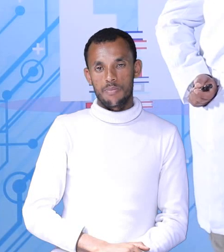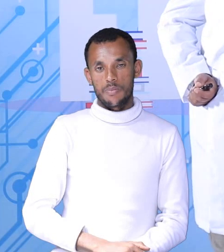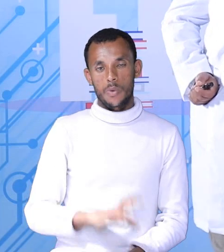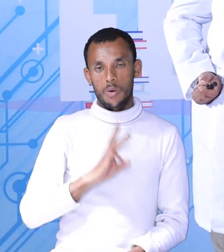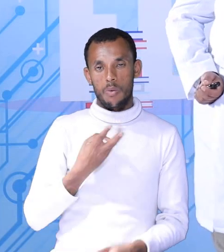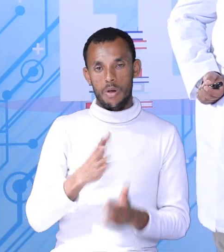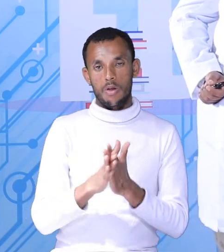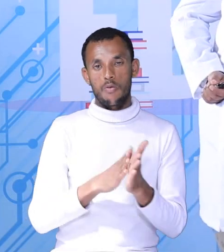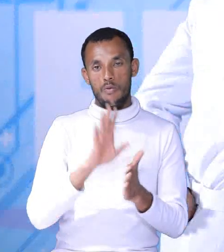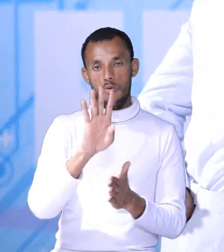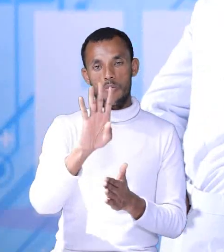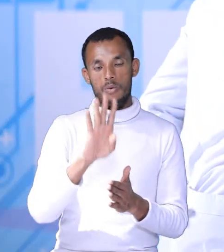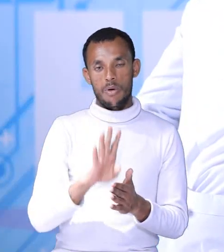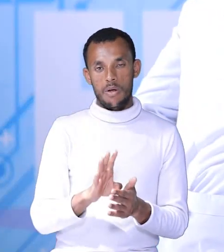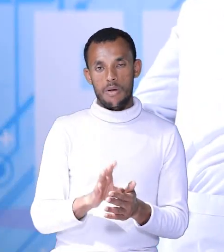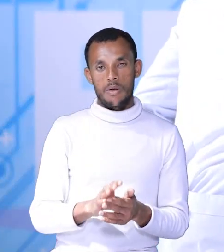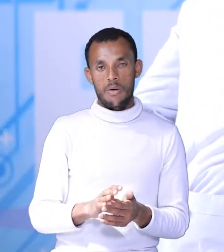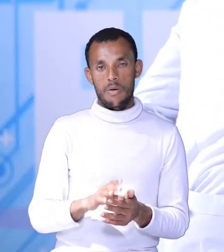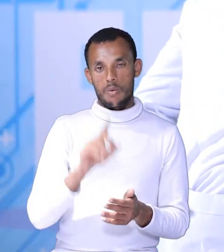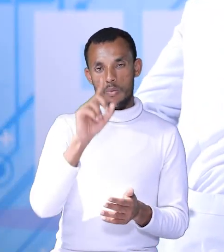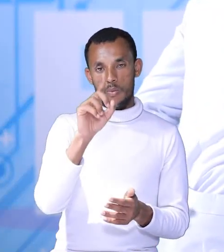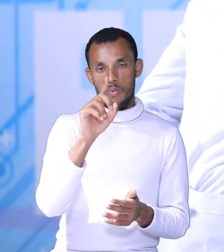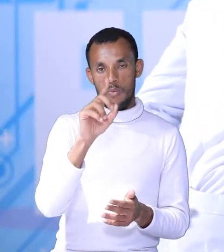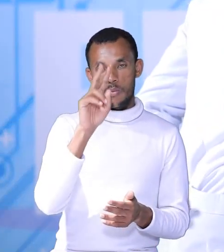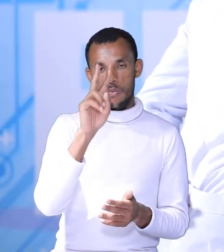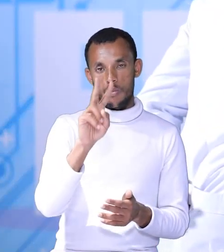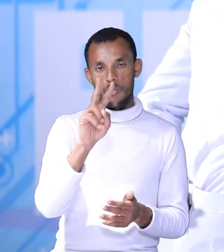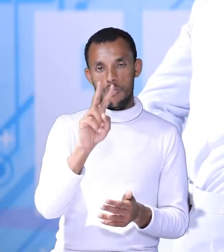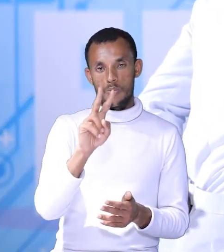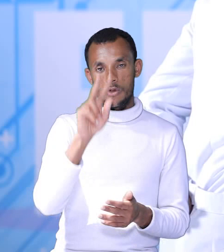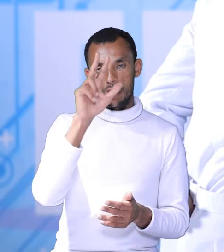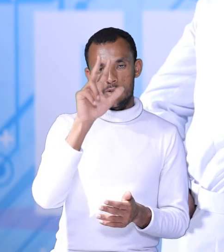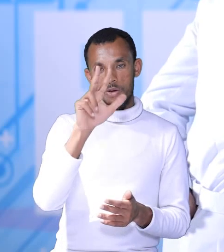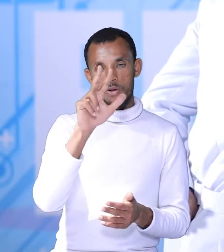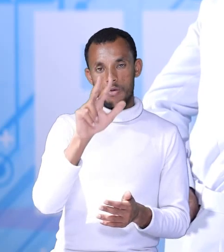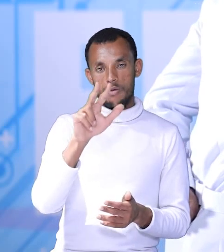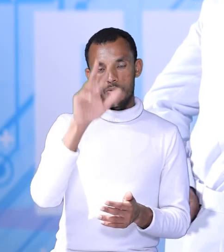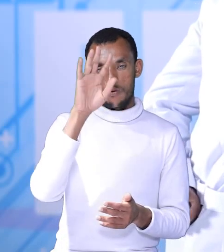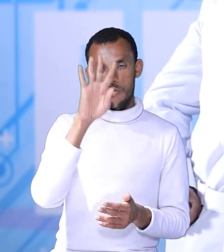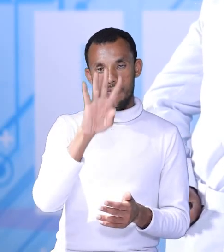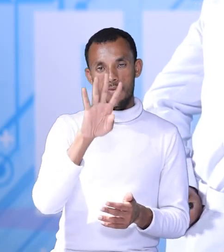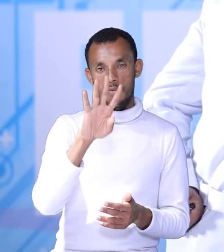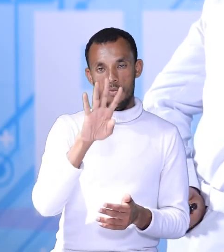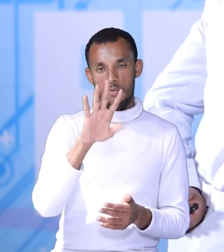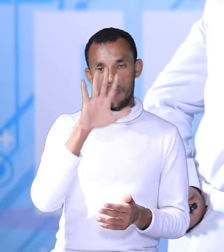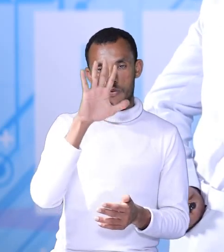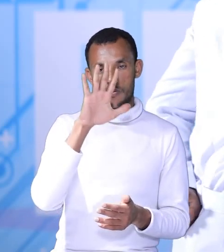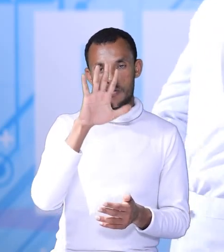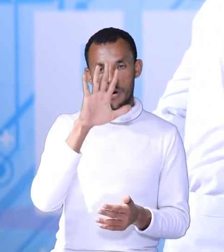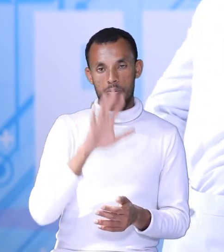We need 4. So 1, 2, 3, 4,